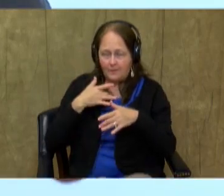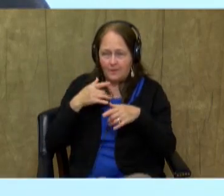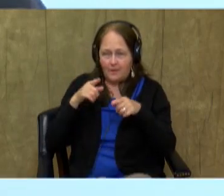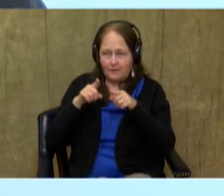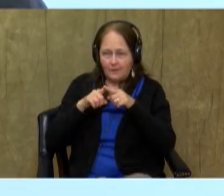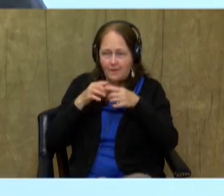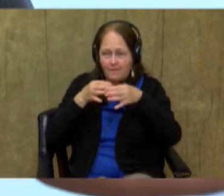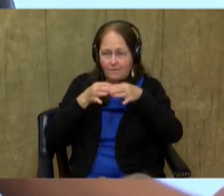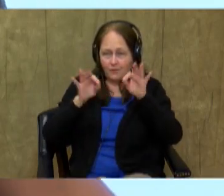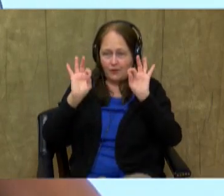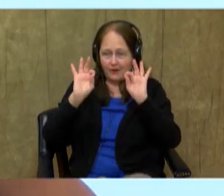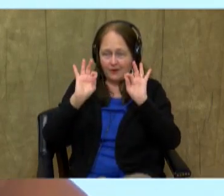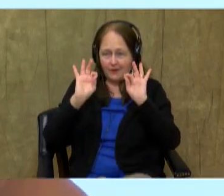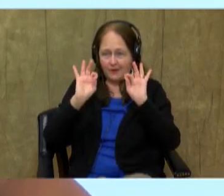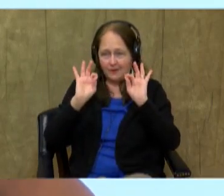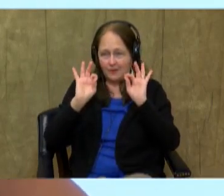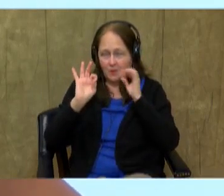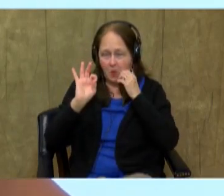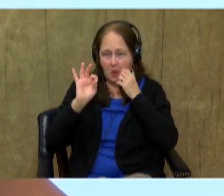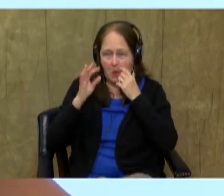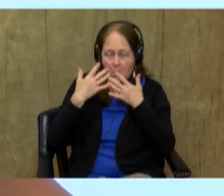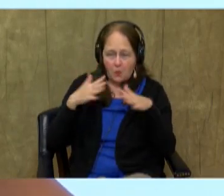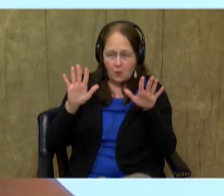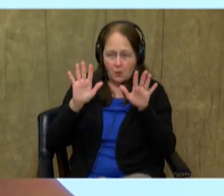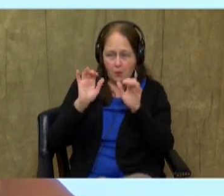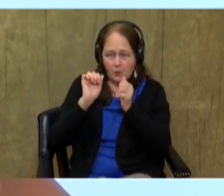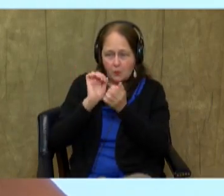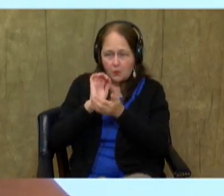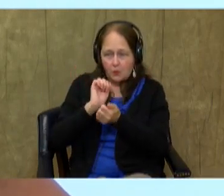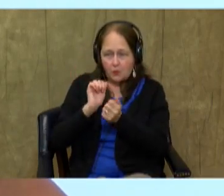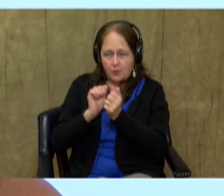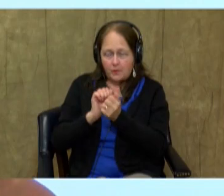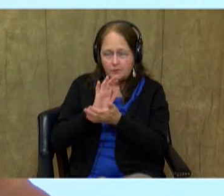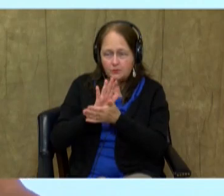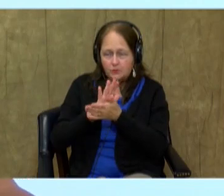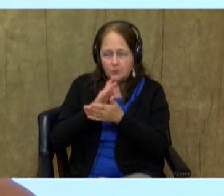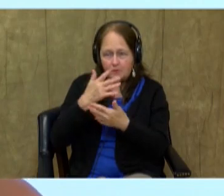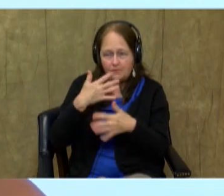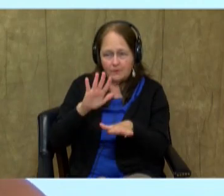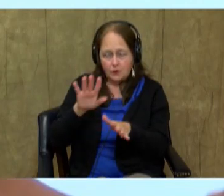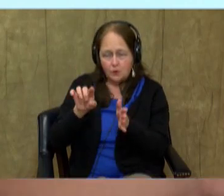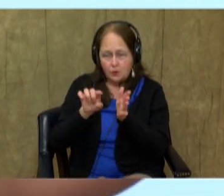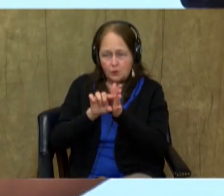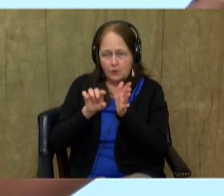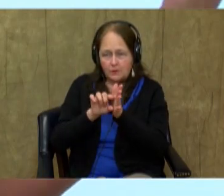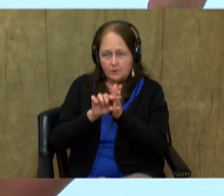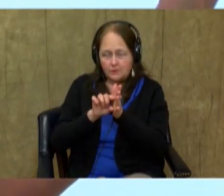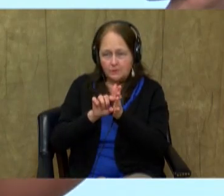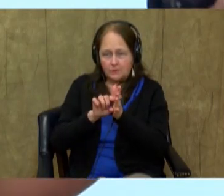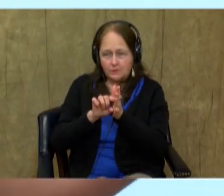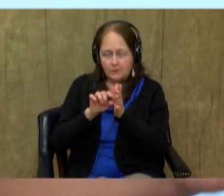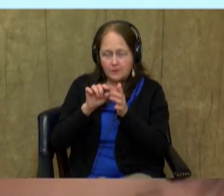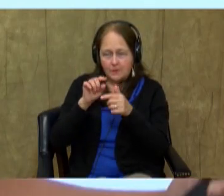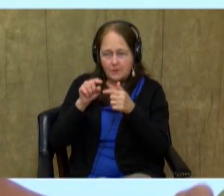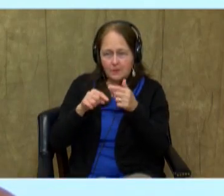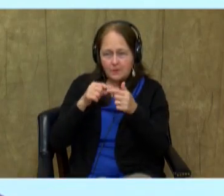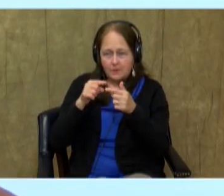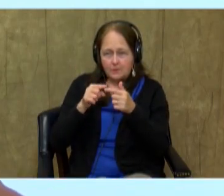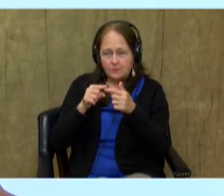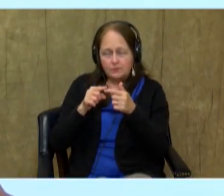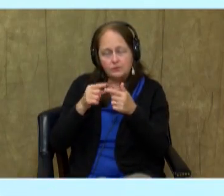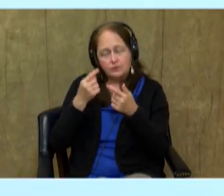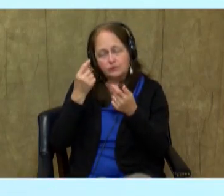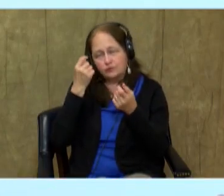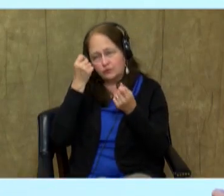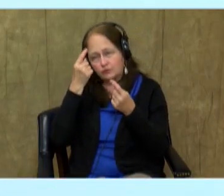one's a free one. Like we're done with school, you are done with your grades. Today is just about being curious